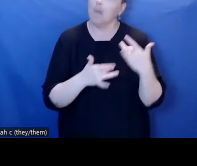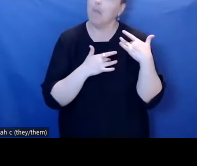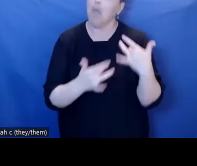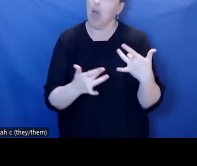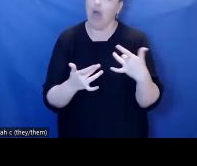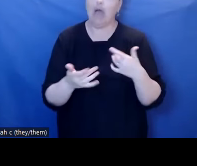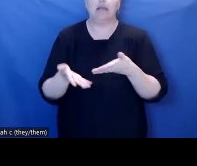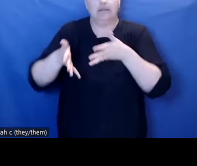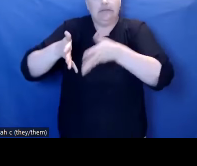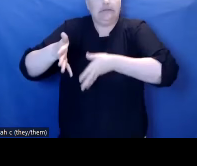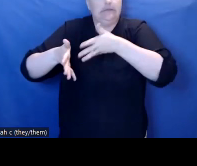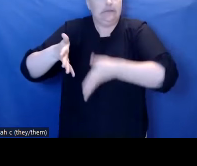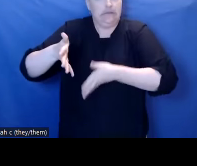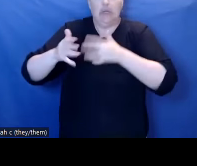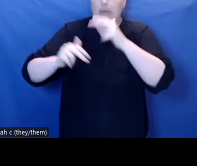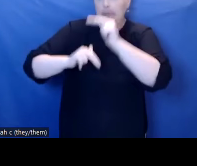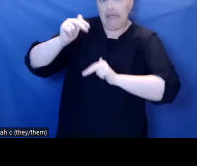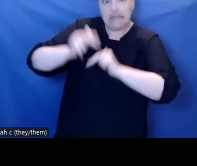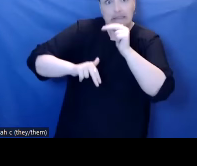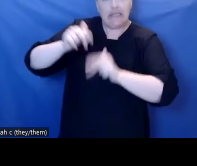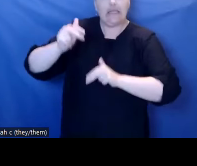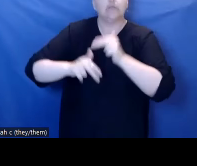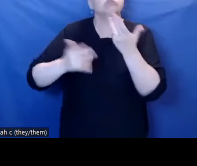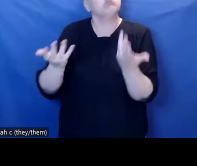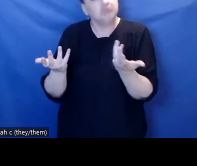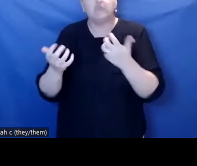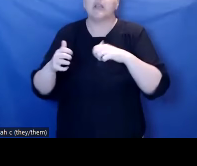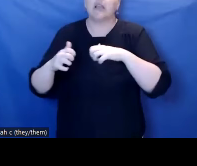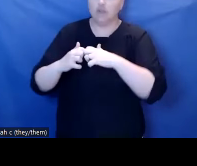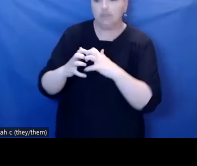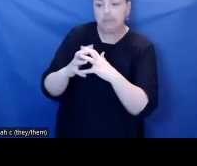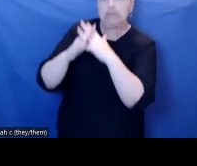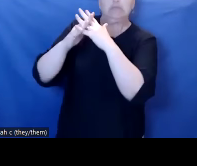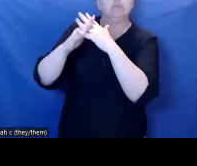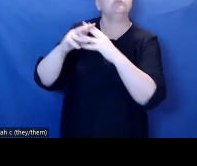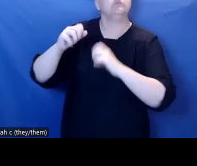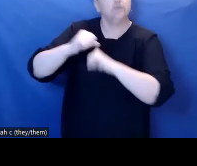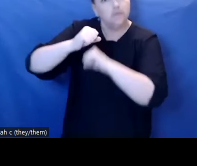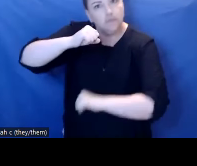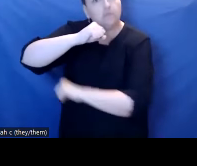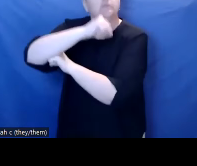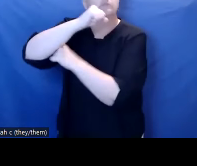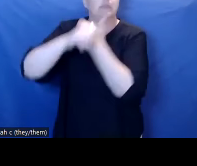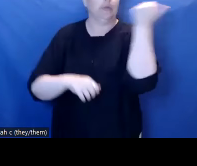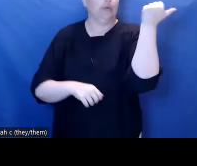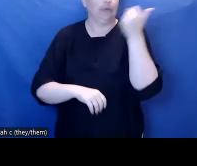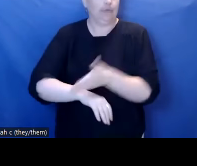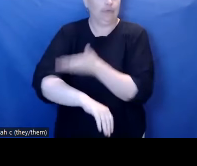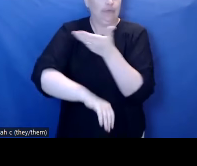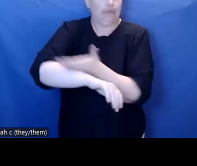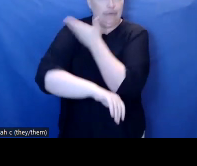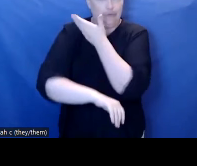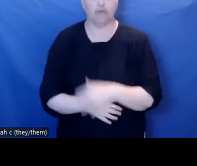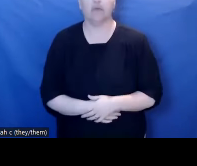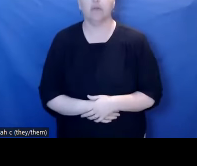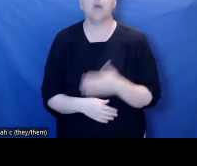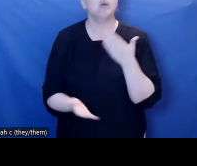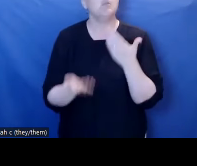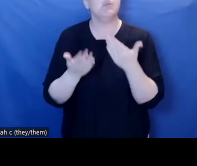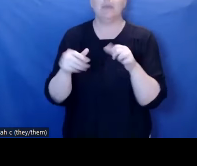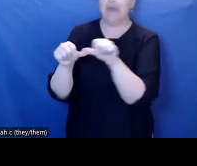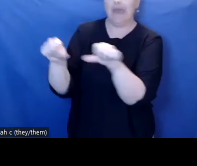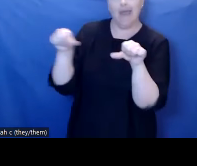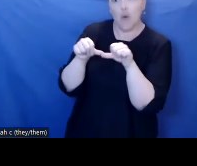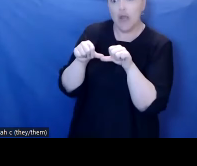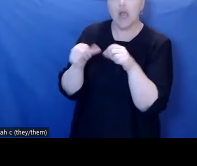existing or building new infrastructure capacity. So planning for the conversion of sites area-wide or city-wide may even trigger a greater